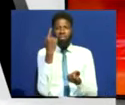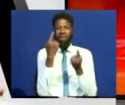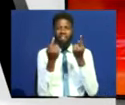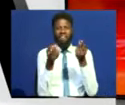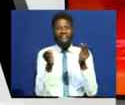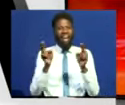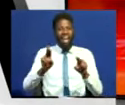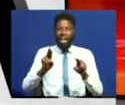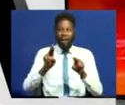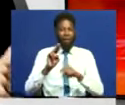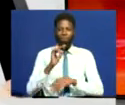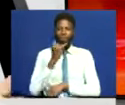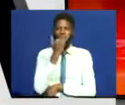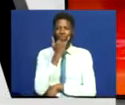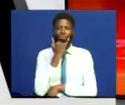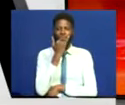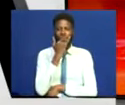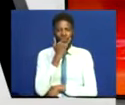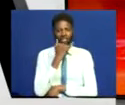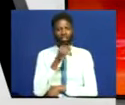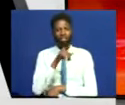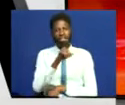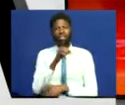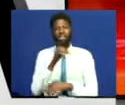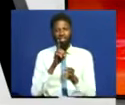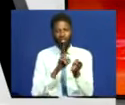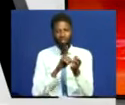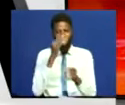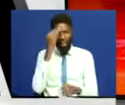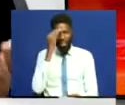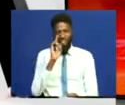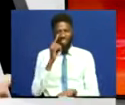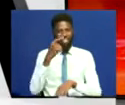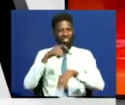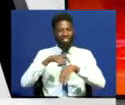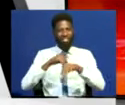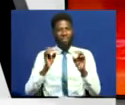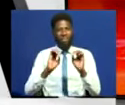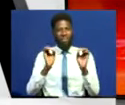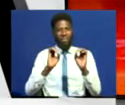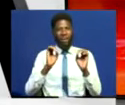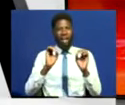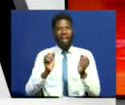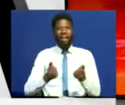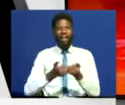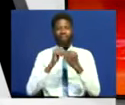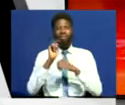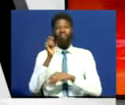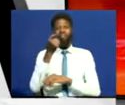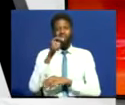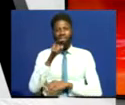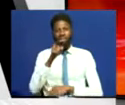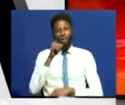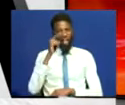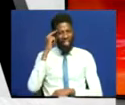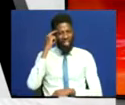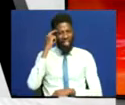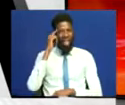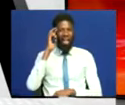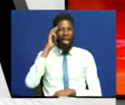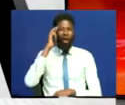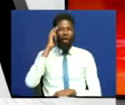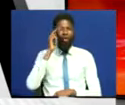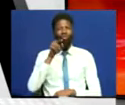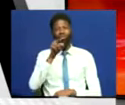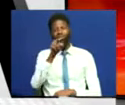from where you see, Daktari, this is not the first time we have witnessed this in the country. What could be the root causes of such incidences? Thank you very much,